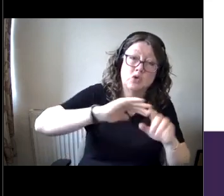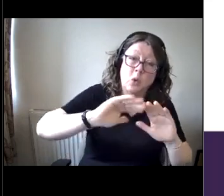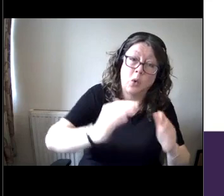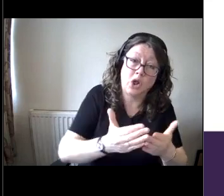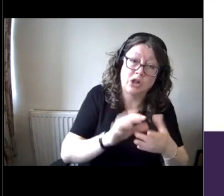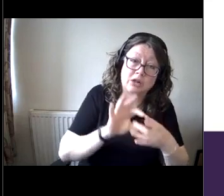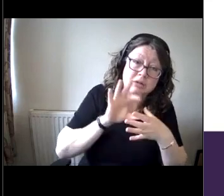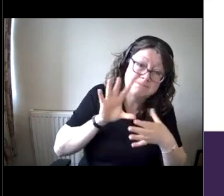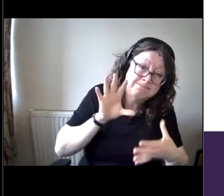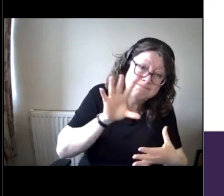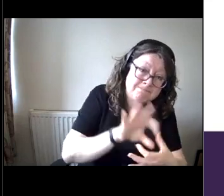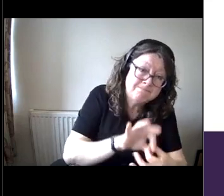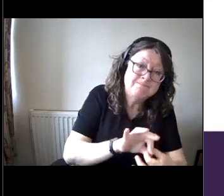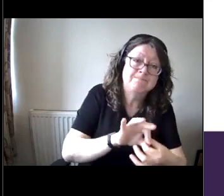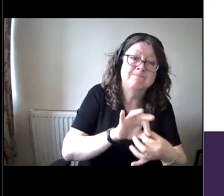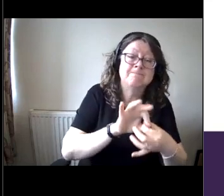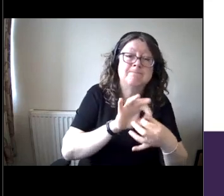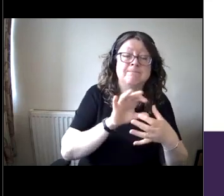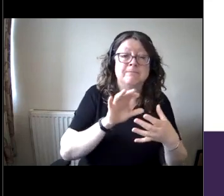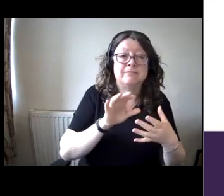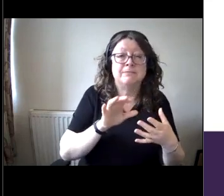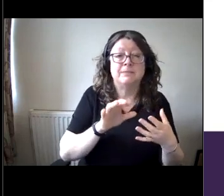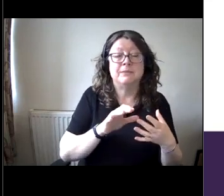have difficulties